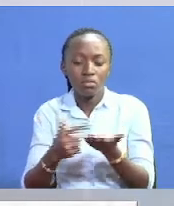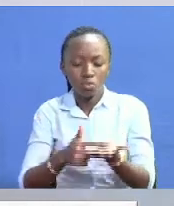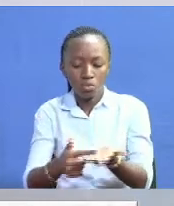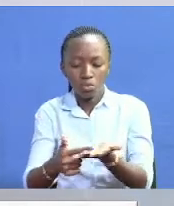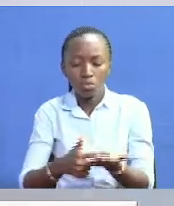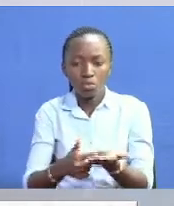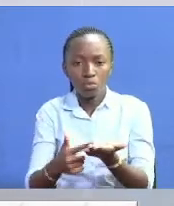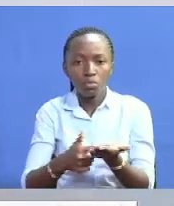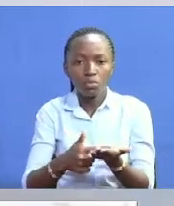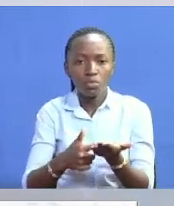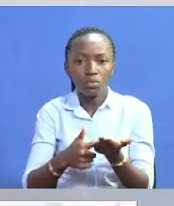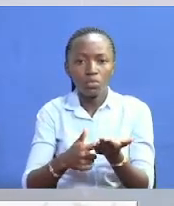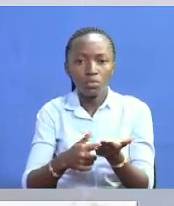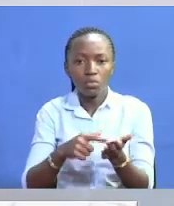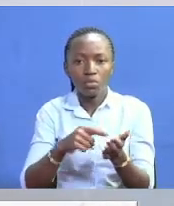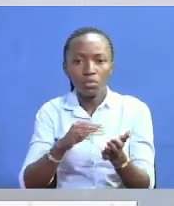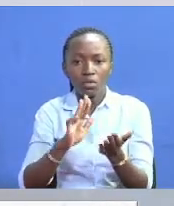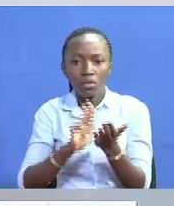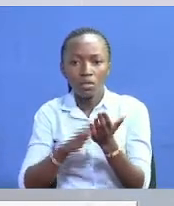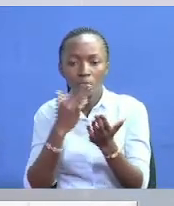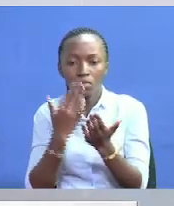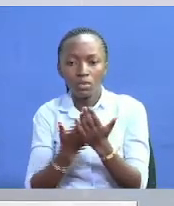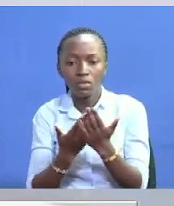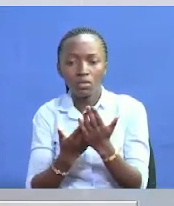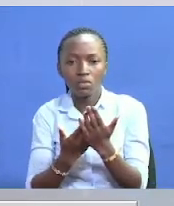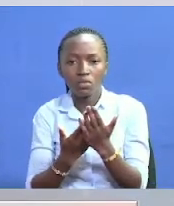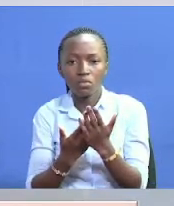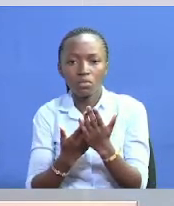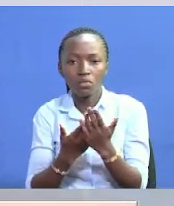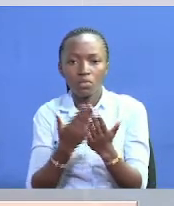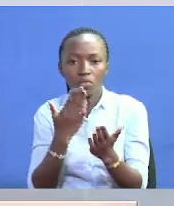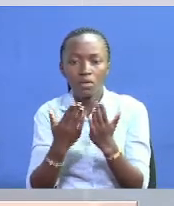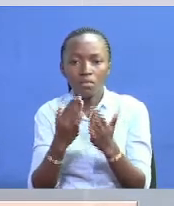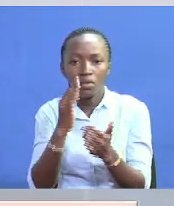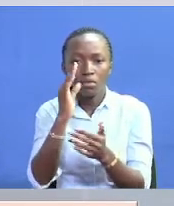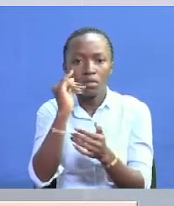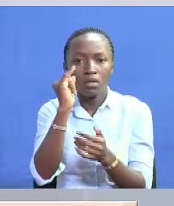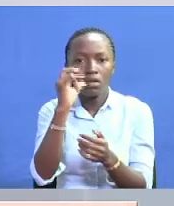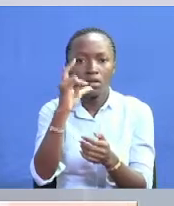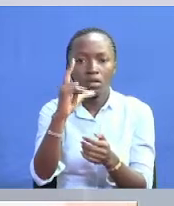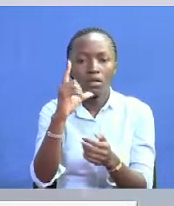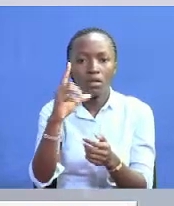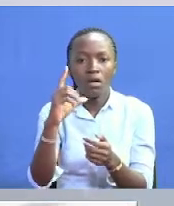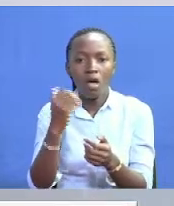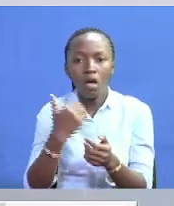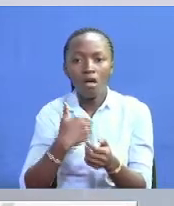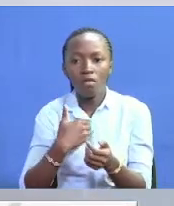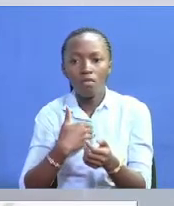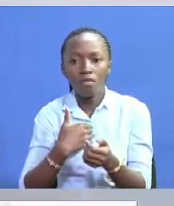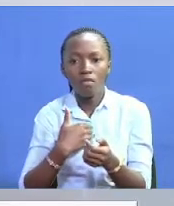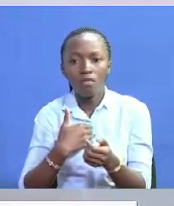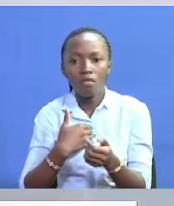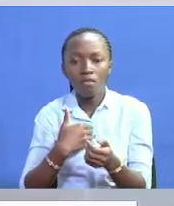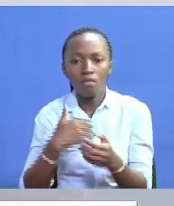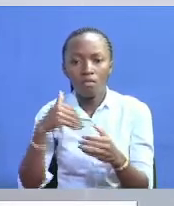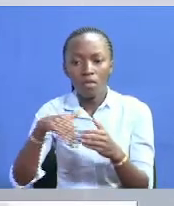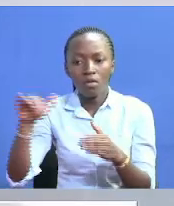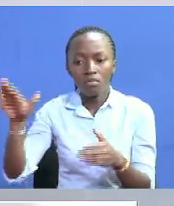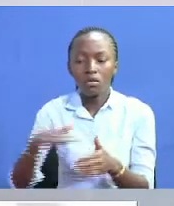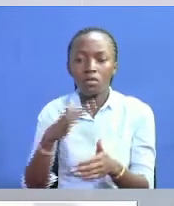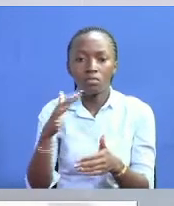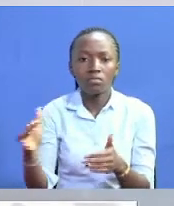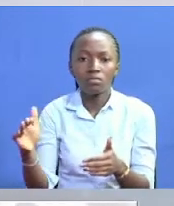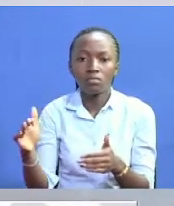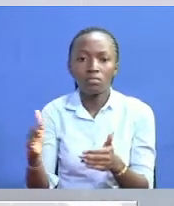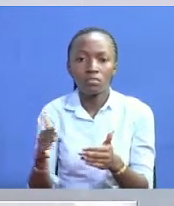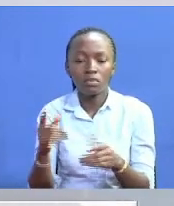recommendations that, yes, we have a bill that was passed in Parliament on how things are supposed to be run, but as we've served in